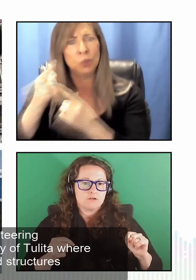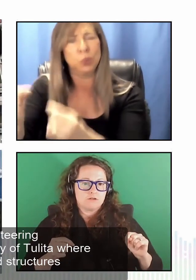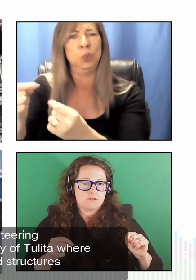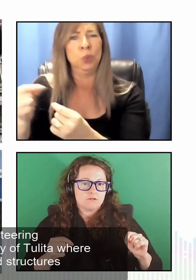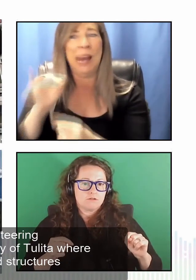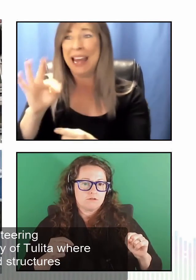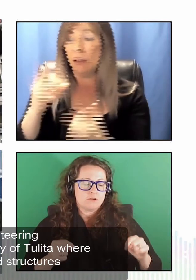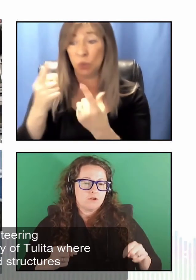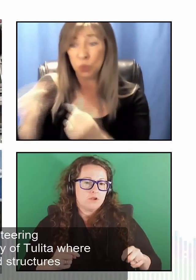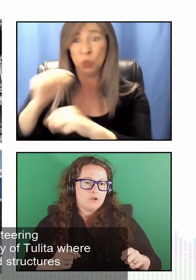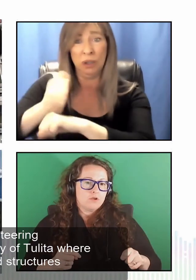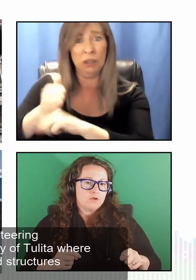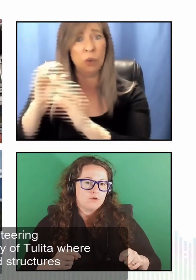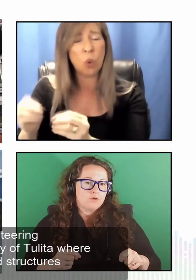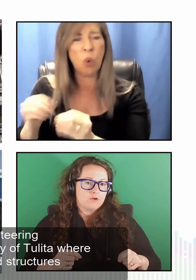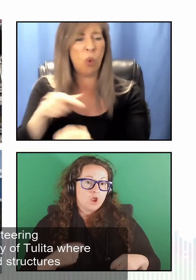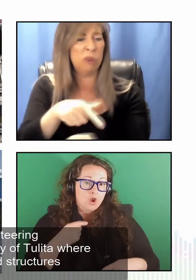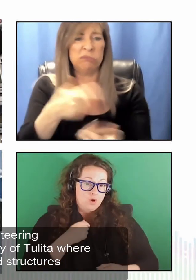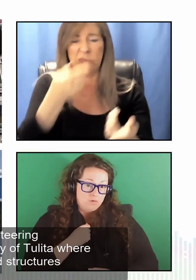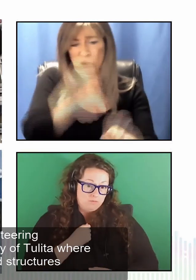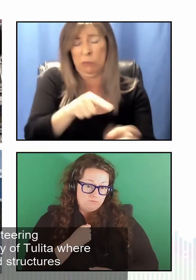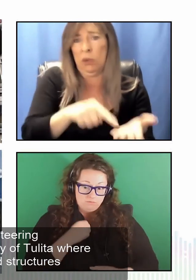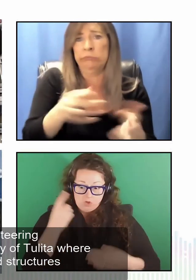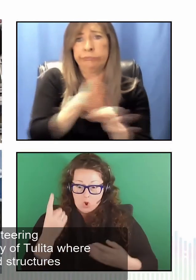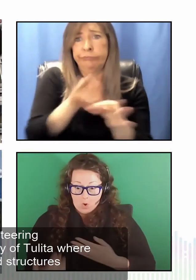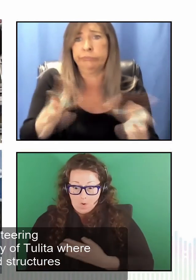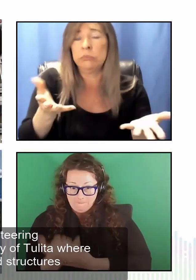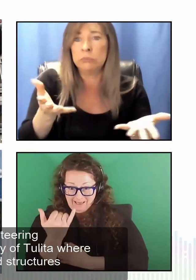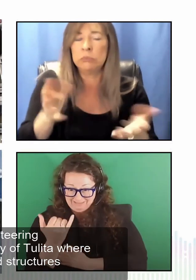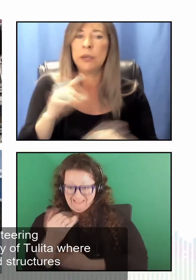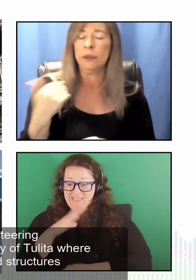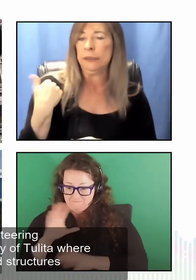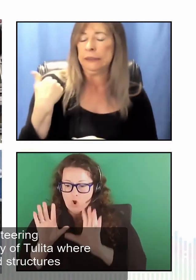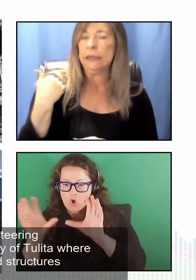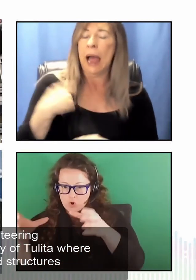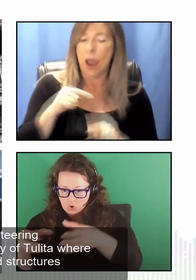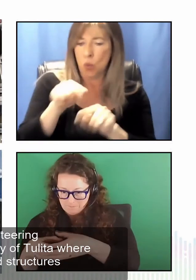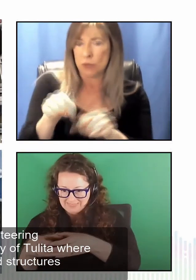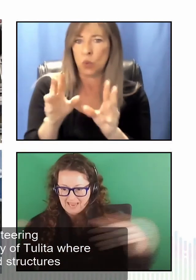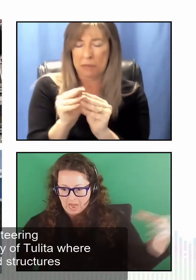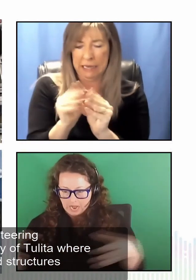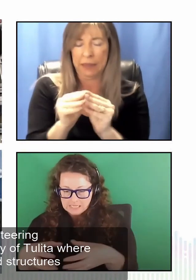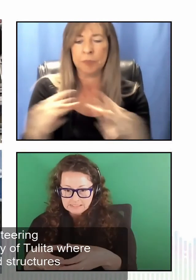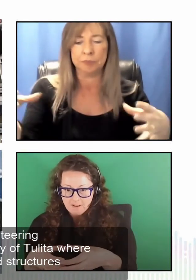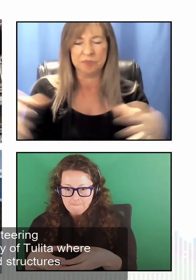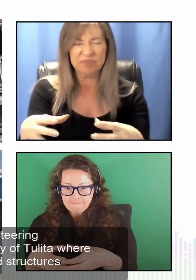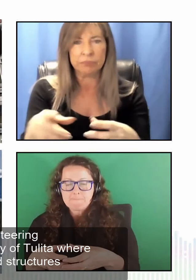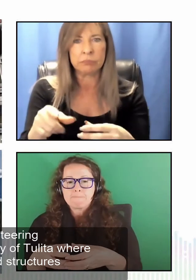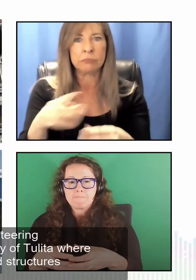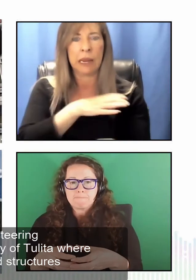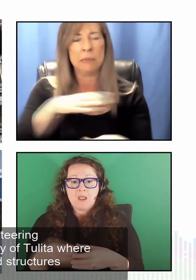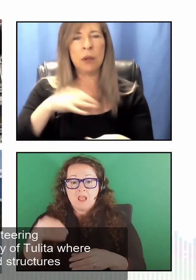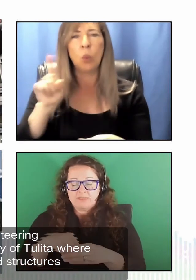meeting this morning where a steering committee was meeting in my home community of